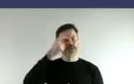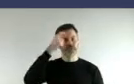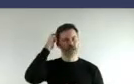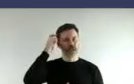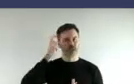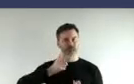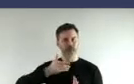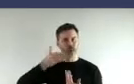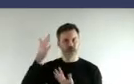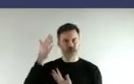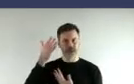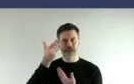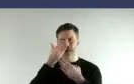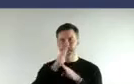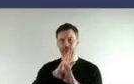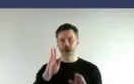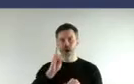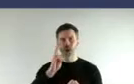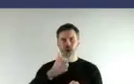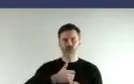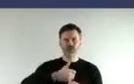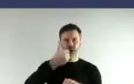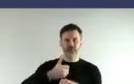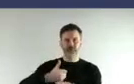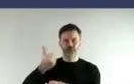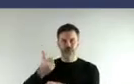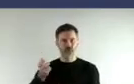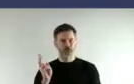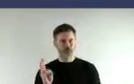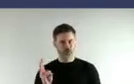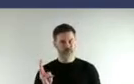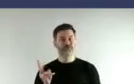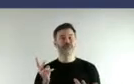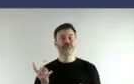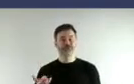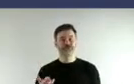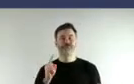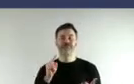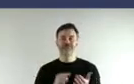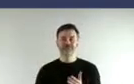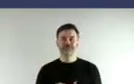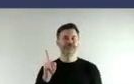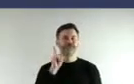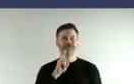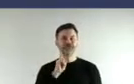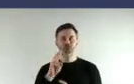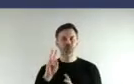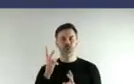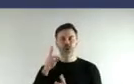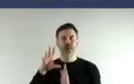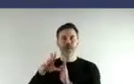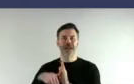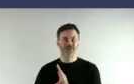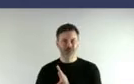As concerns the State Fire Service, I want to show you our Chiefs of Fire Service because, as I say, these